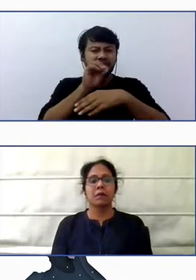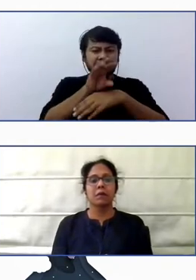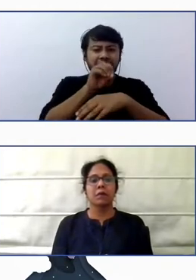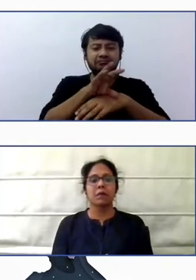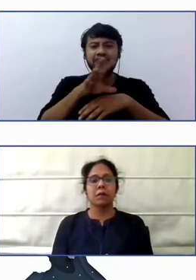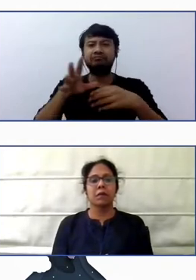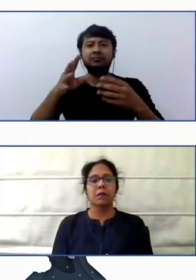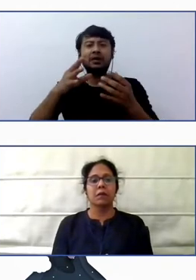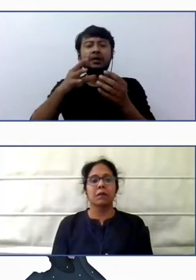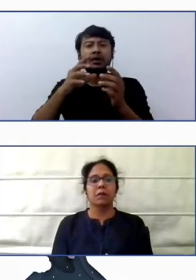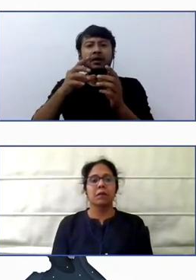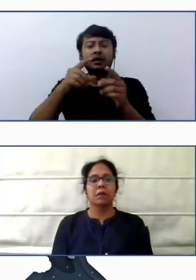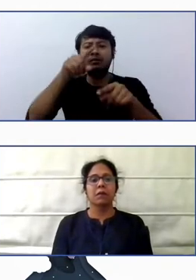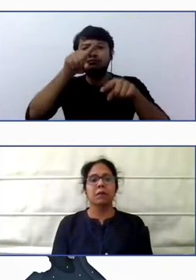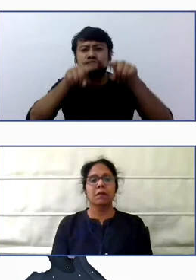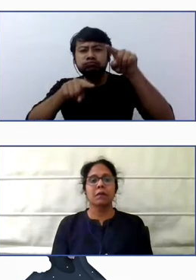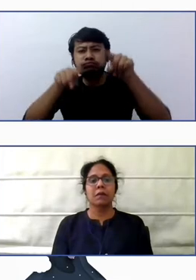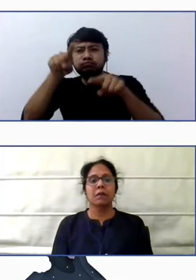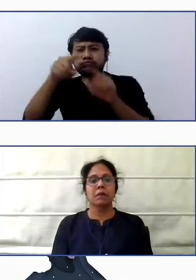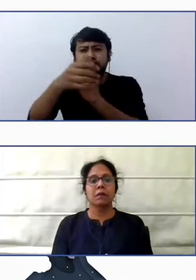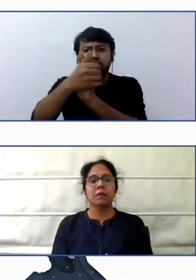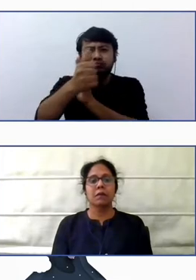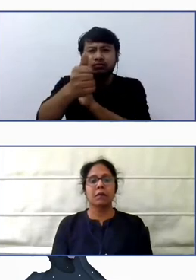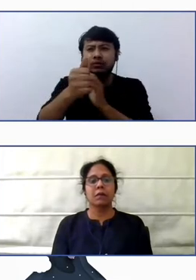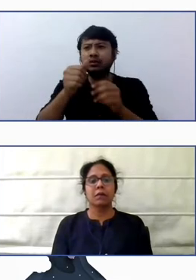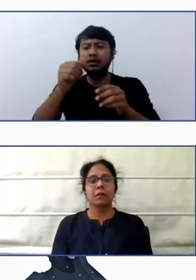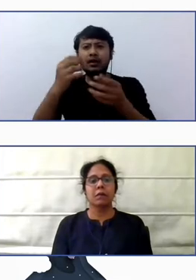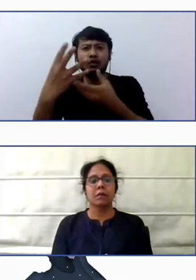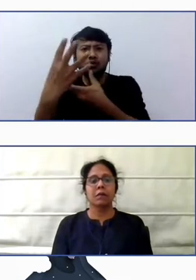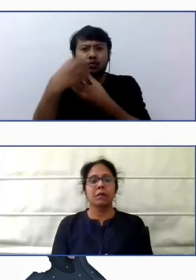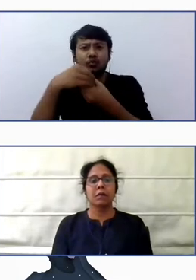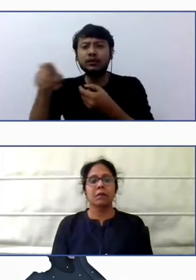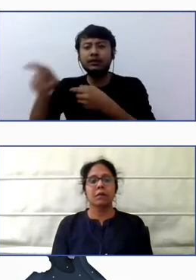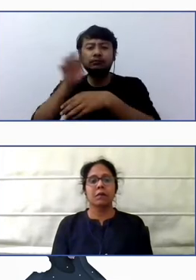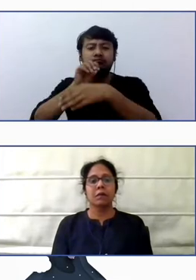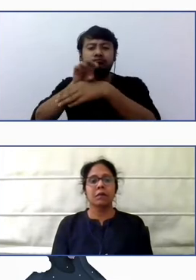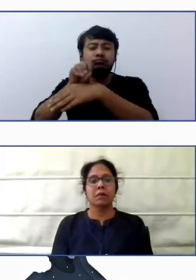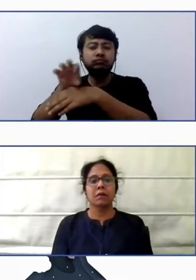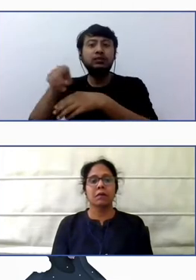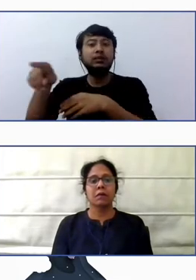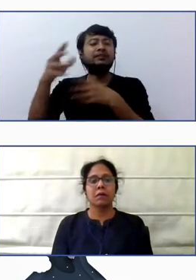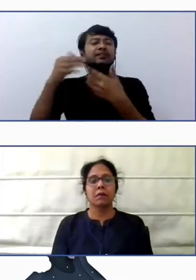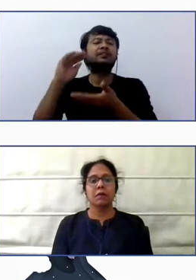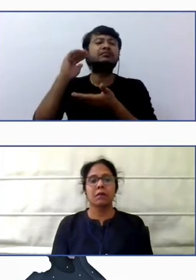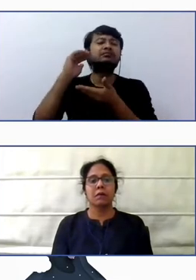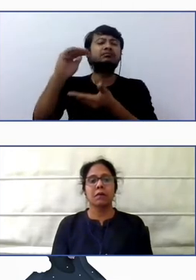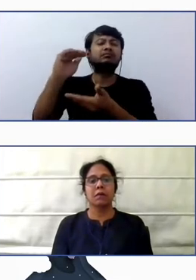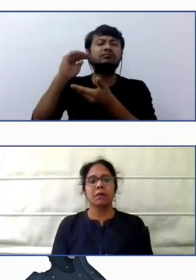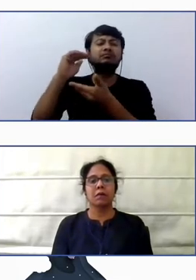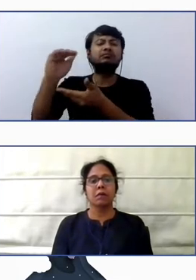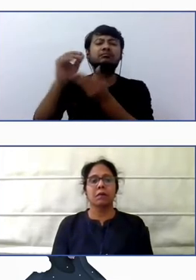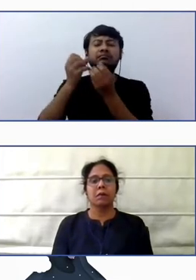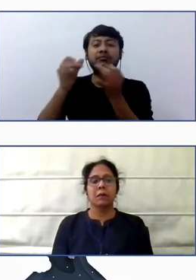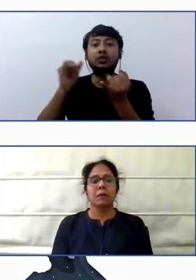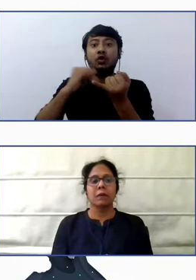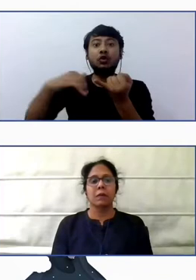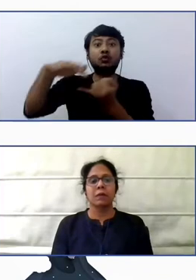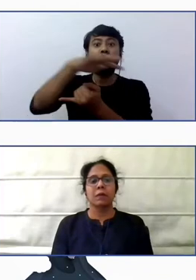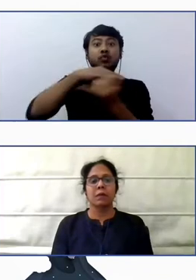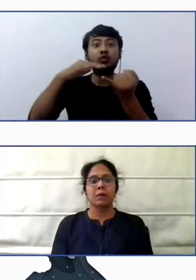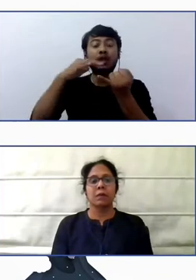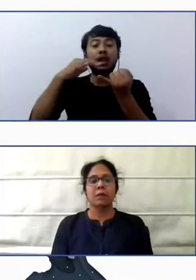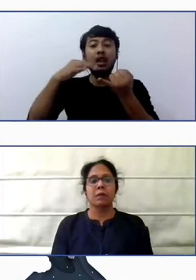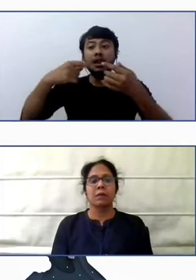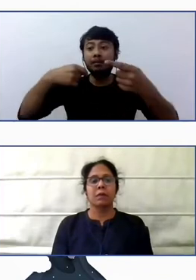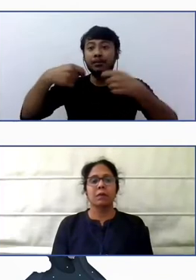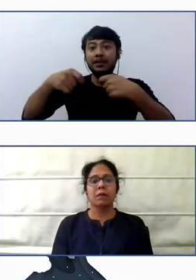and inclusion. Her contributions to the industry has won various awards and accolades, including Social Entrepreneur of the Year by Nama